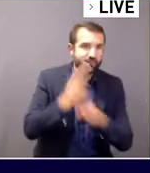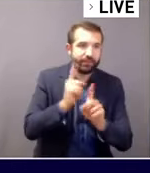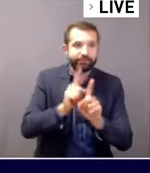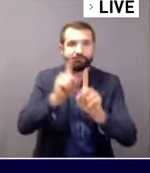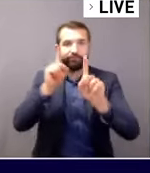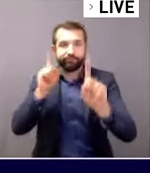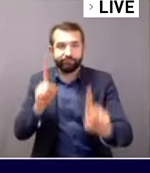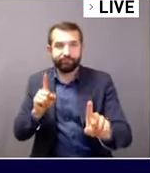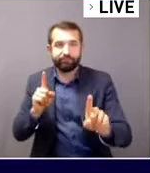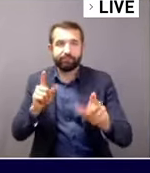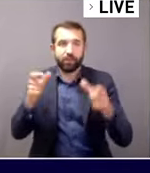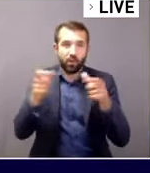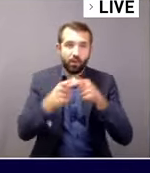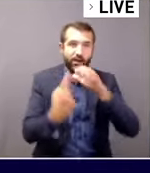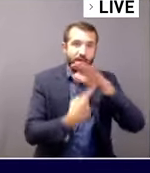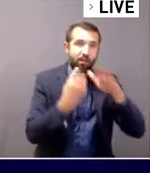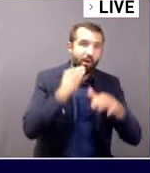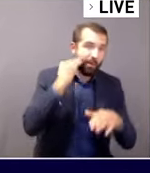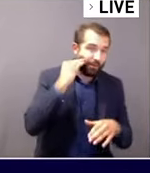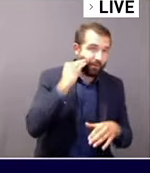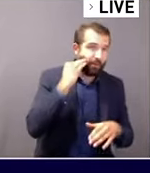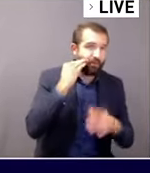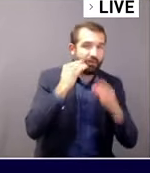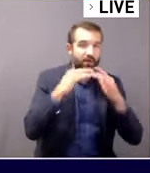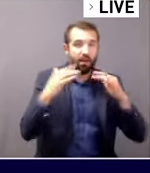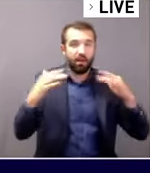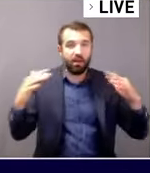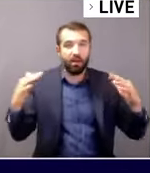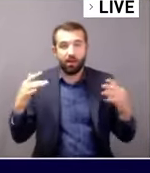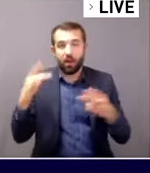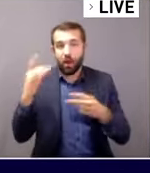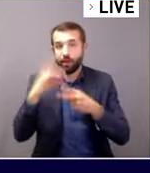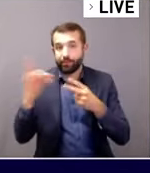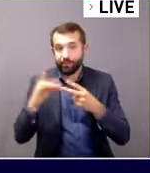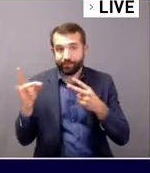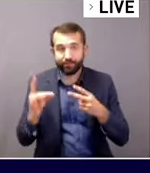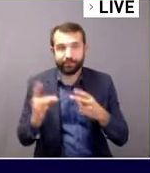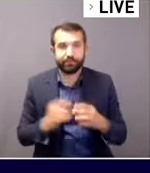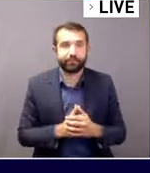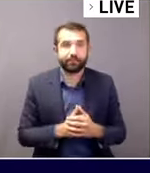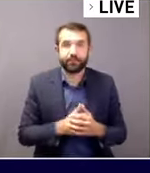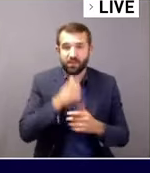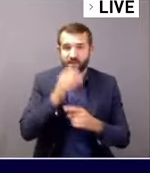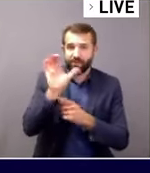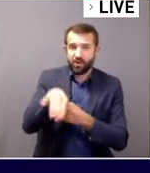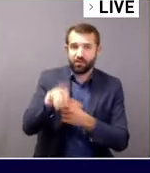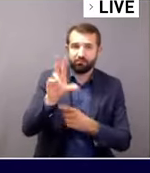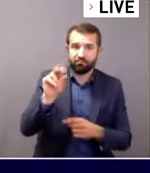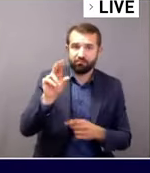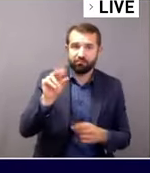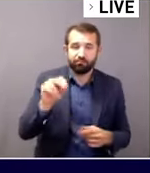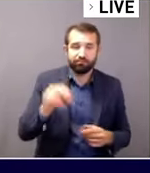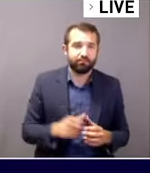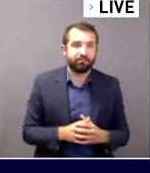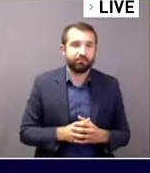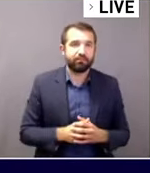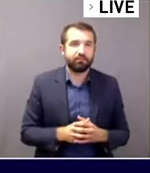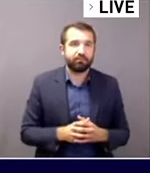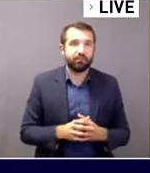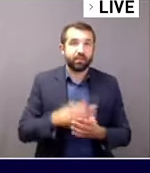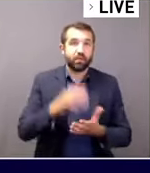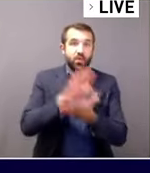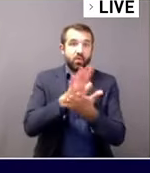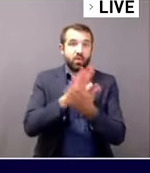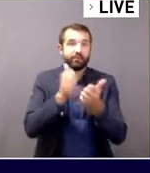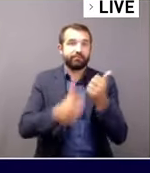option. The ultimate decision will be one that school officials will have to make based on the operational considerations at the school